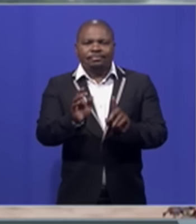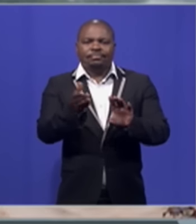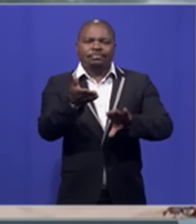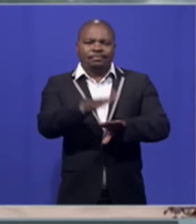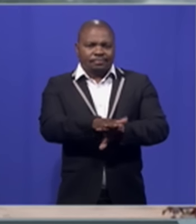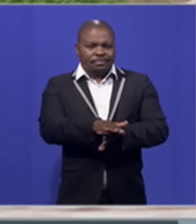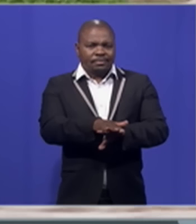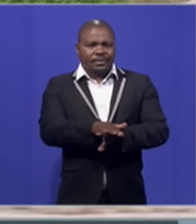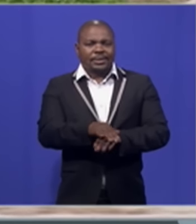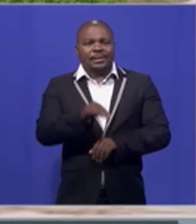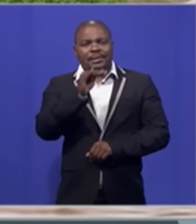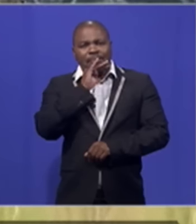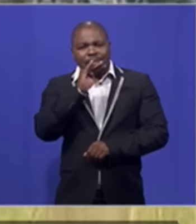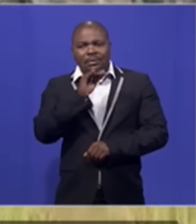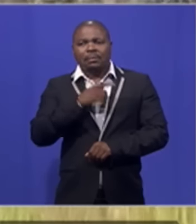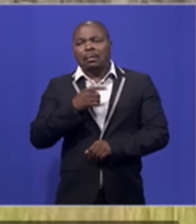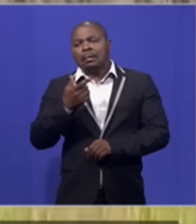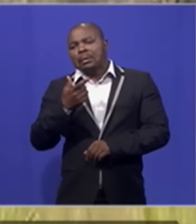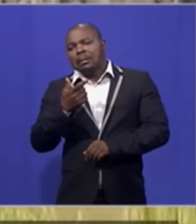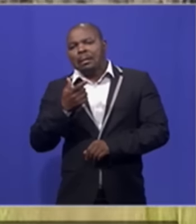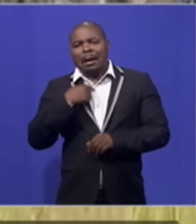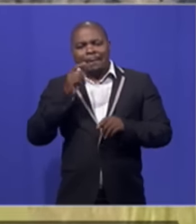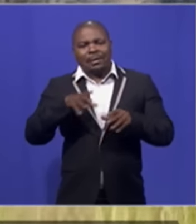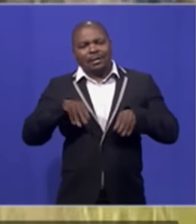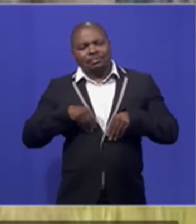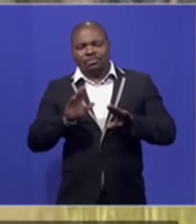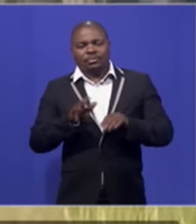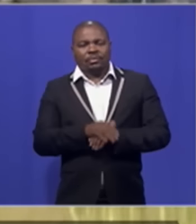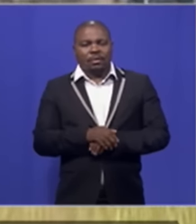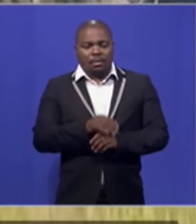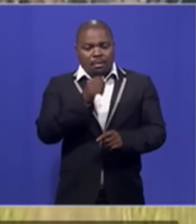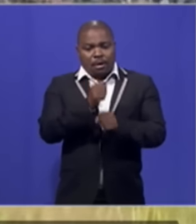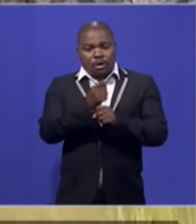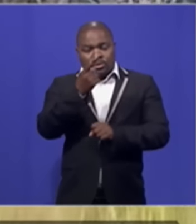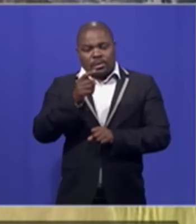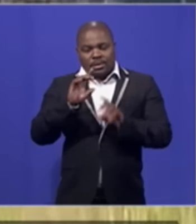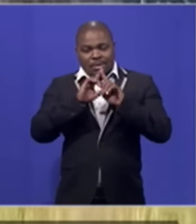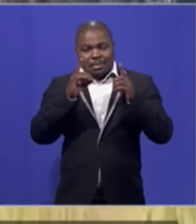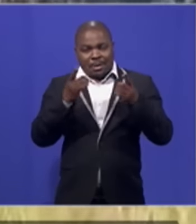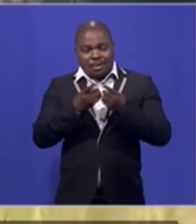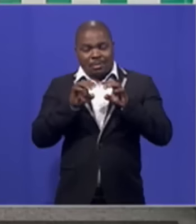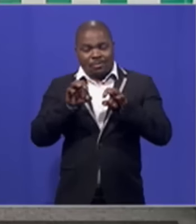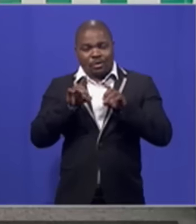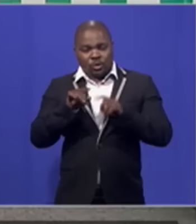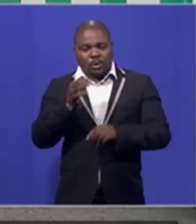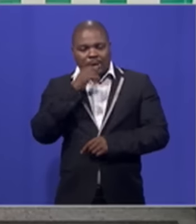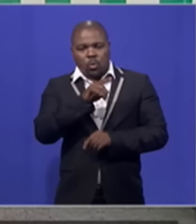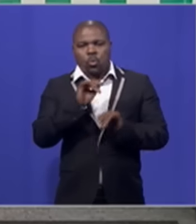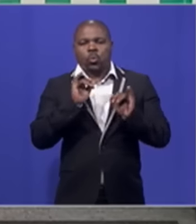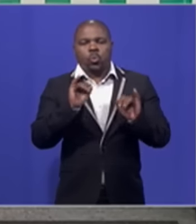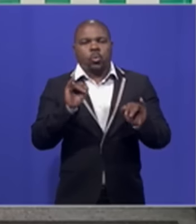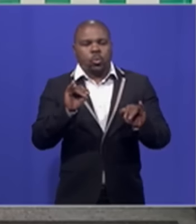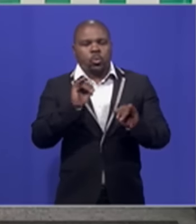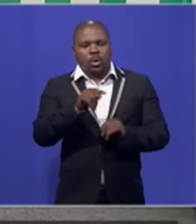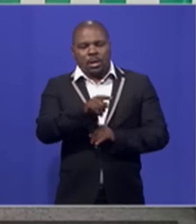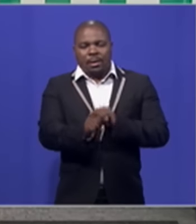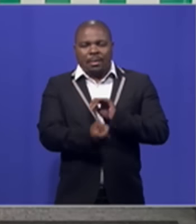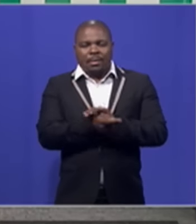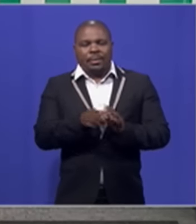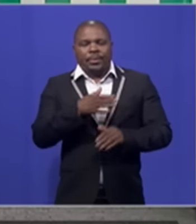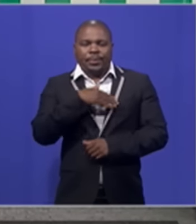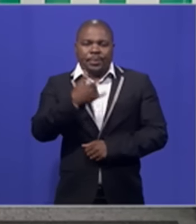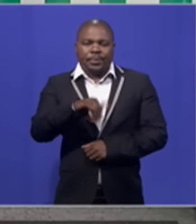at any other time it's acceptable. Lefapha la Thuto Gauteng le bolela ha ena e le ketsaro e utlwisa mohloko ka ho fetisisa.